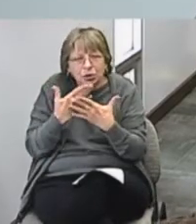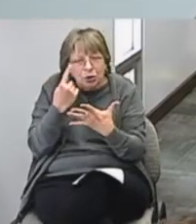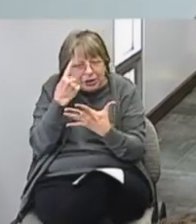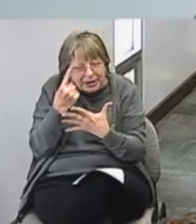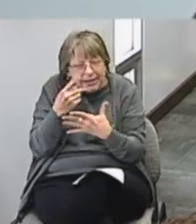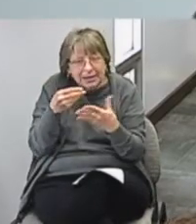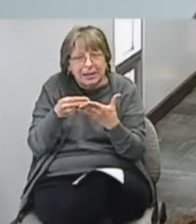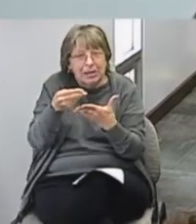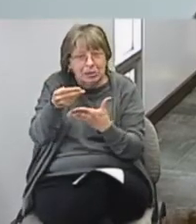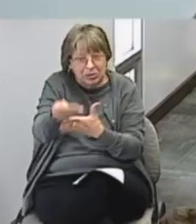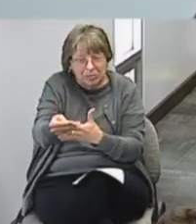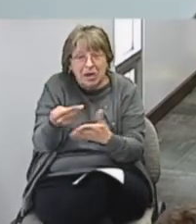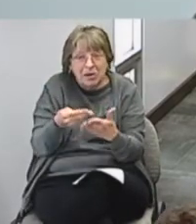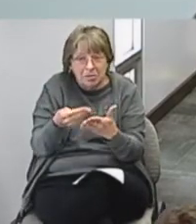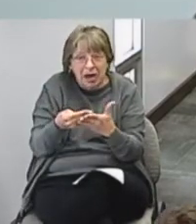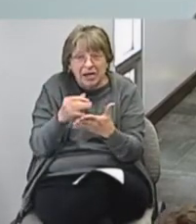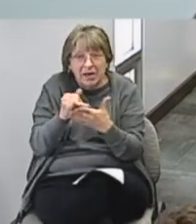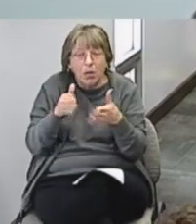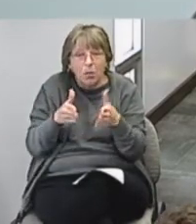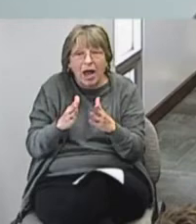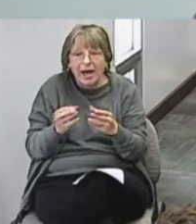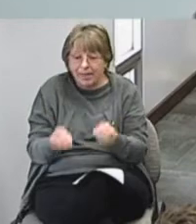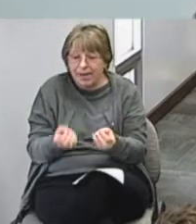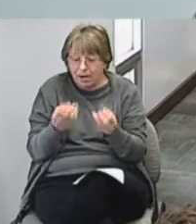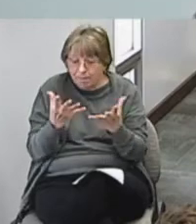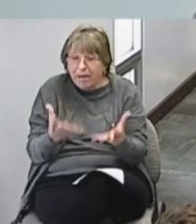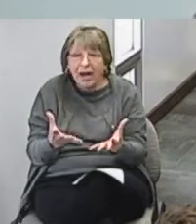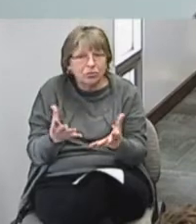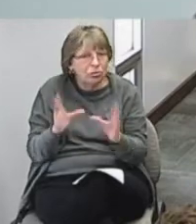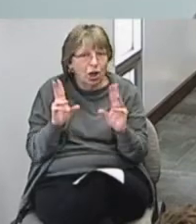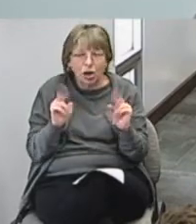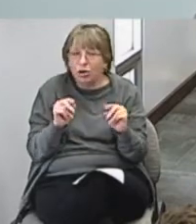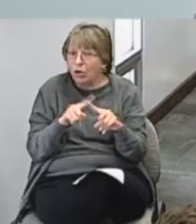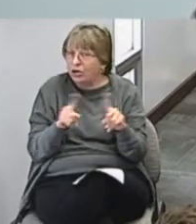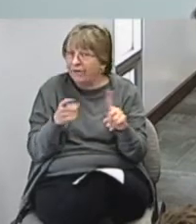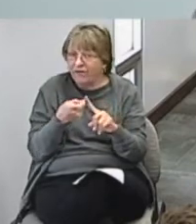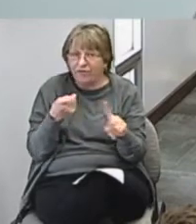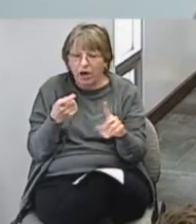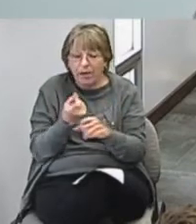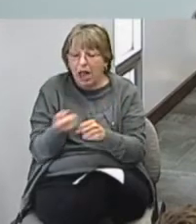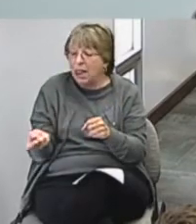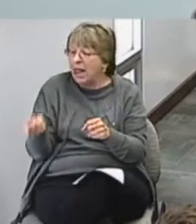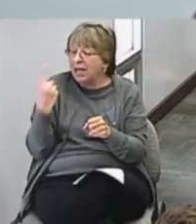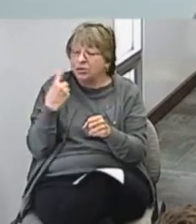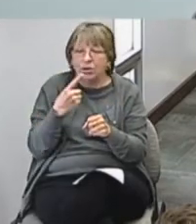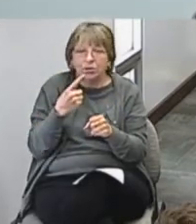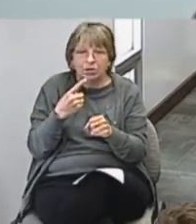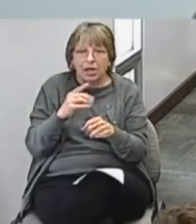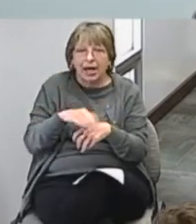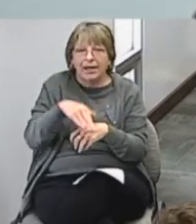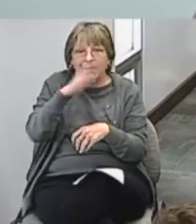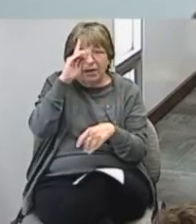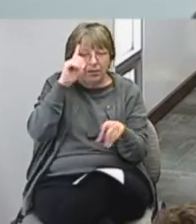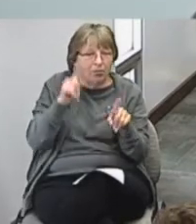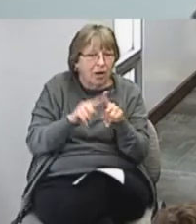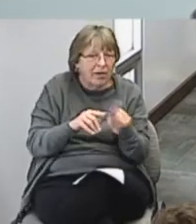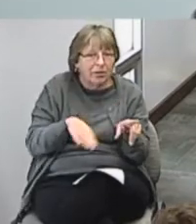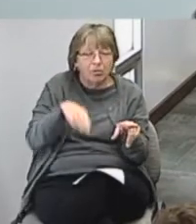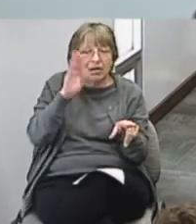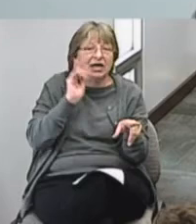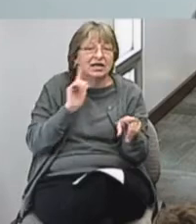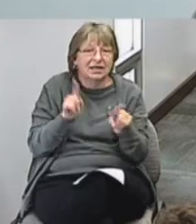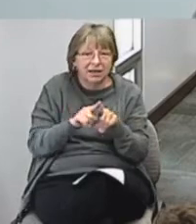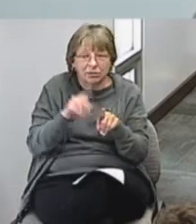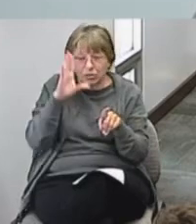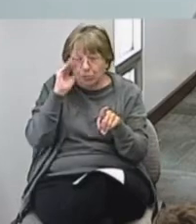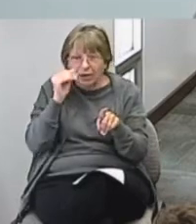this manner. The amounts and the entities are no different from last year. It's Big Brothers, Big Sisters, Boys and Girls Club,